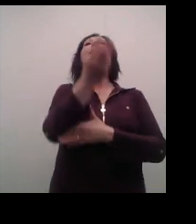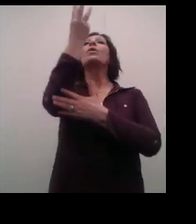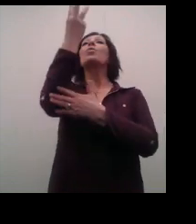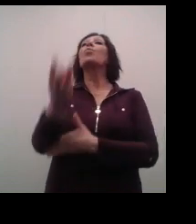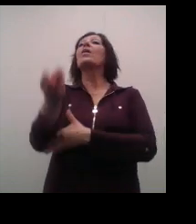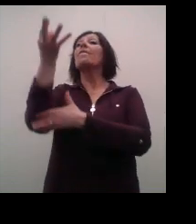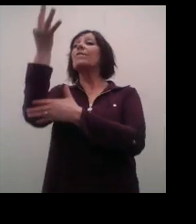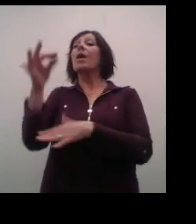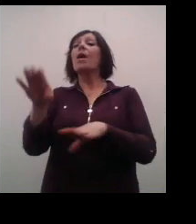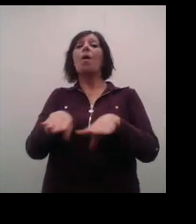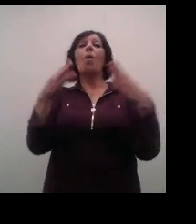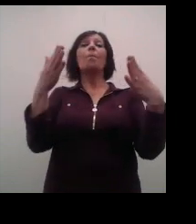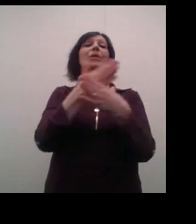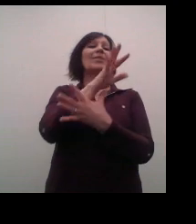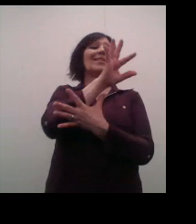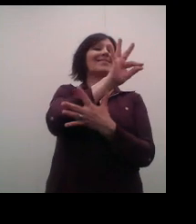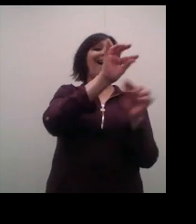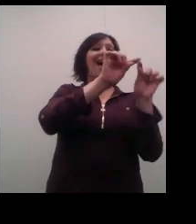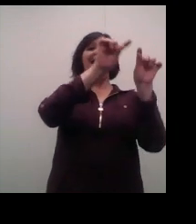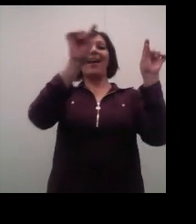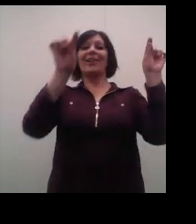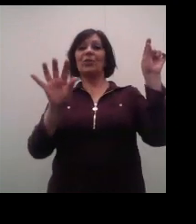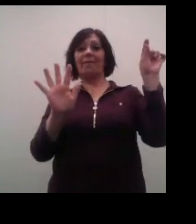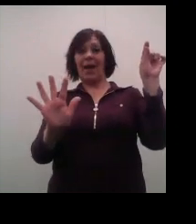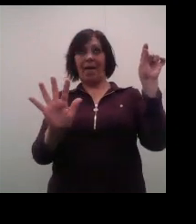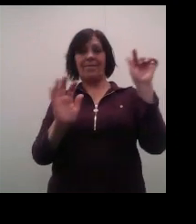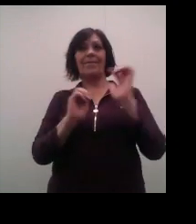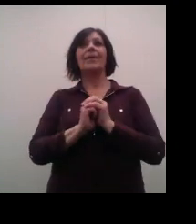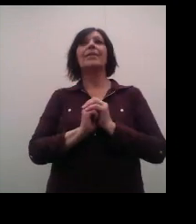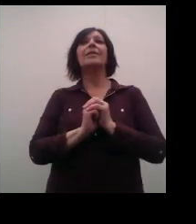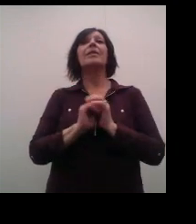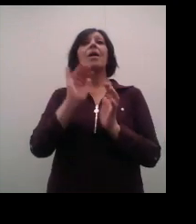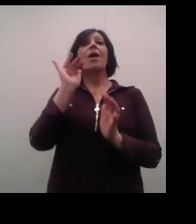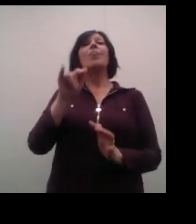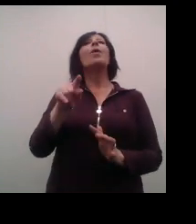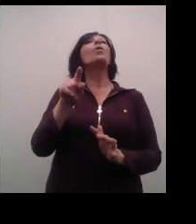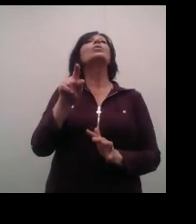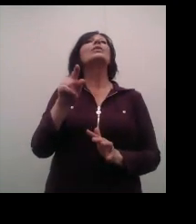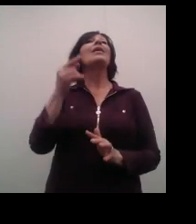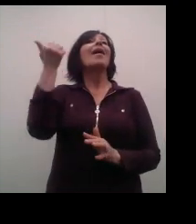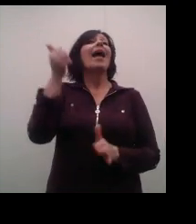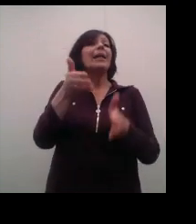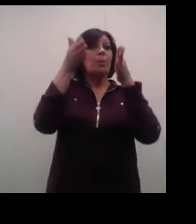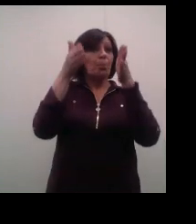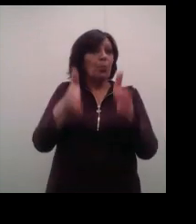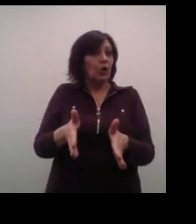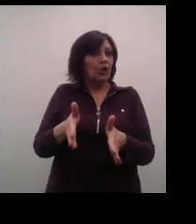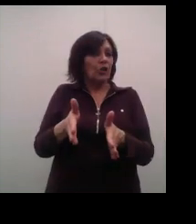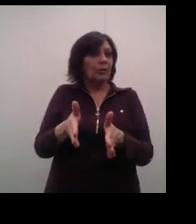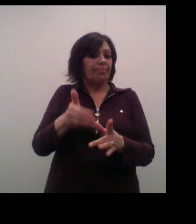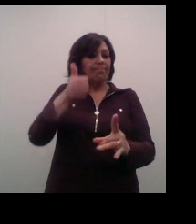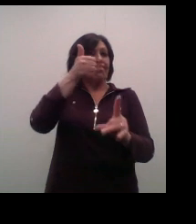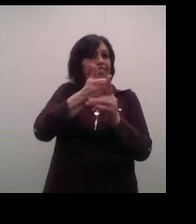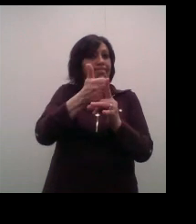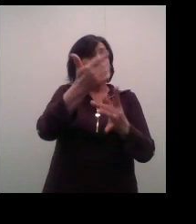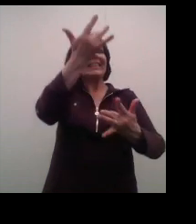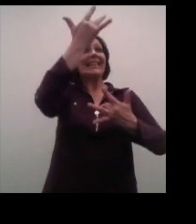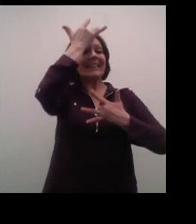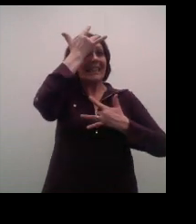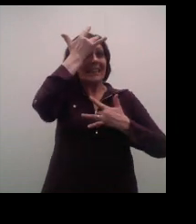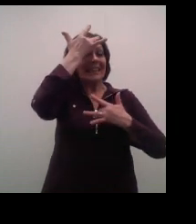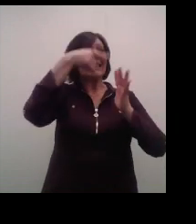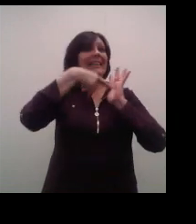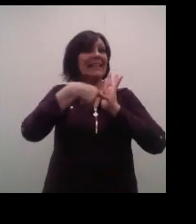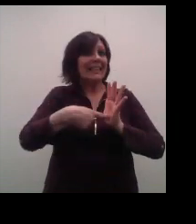Friday between 9 a.m. and 5 p.m. And those are for any individual that has COVID-19